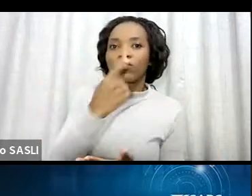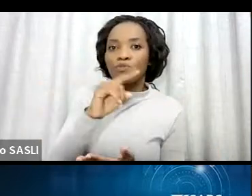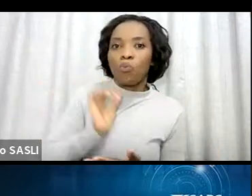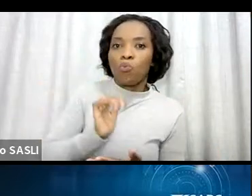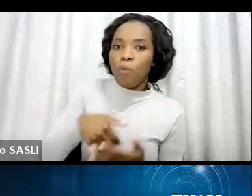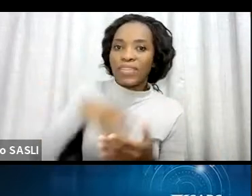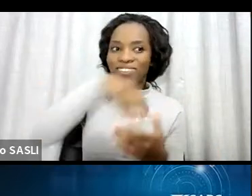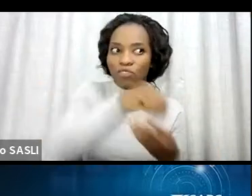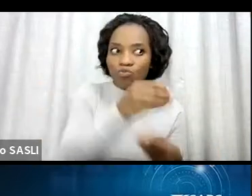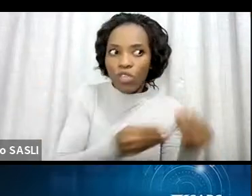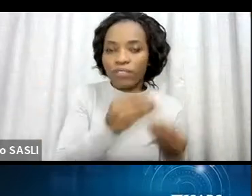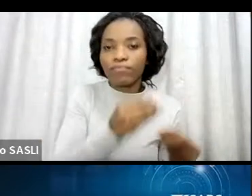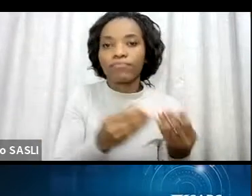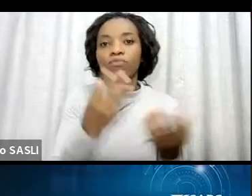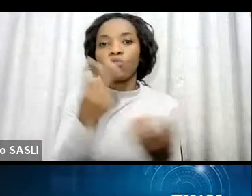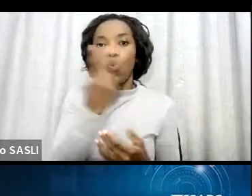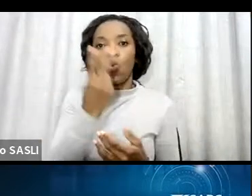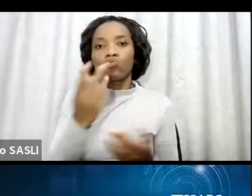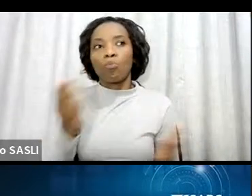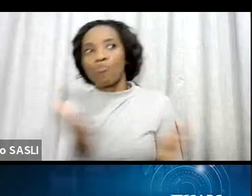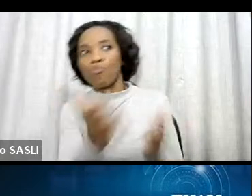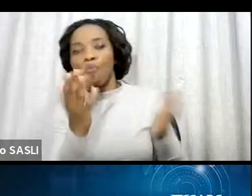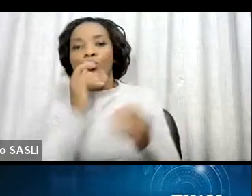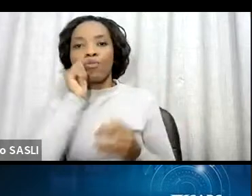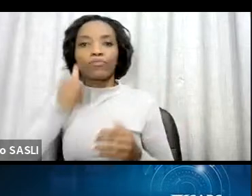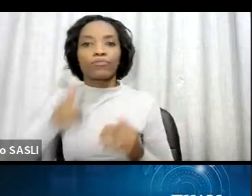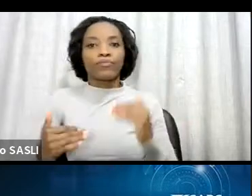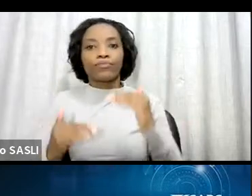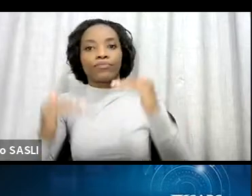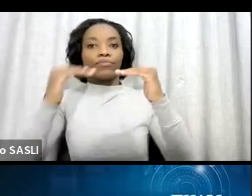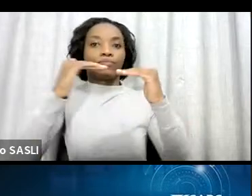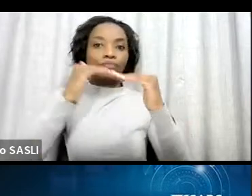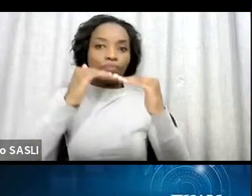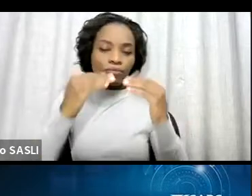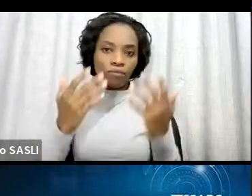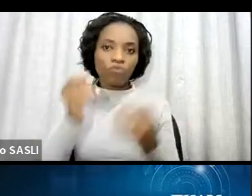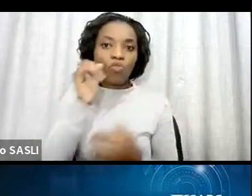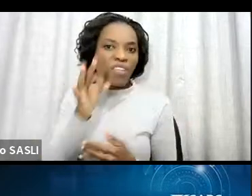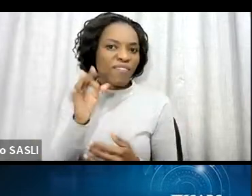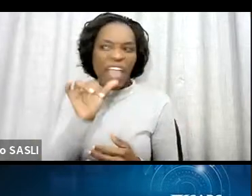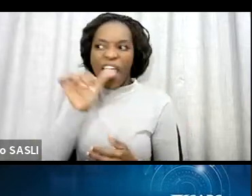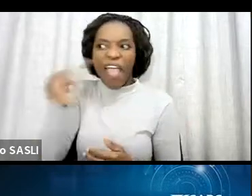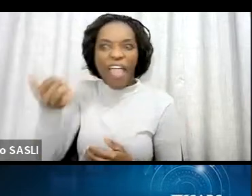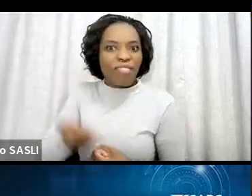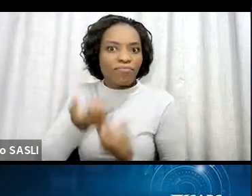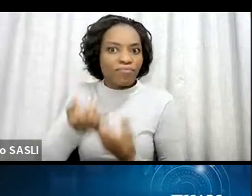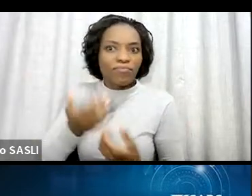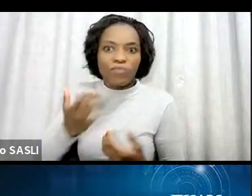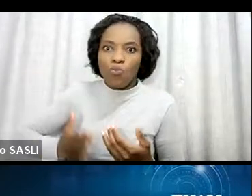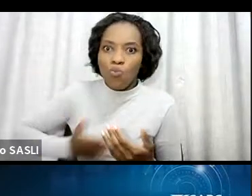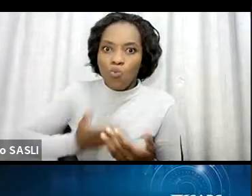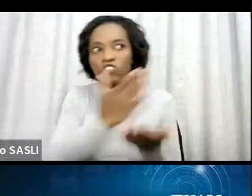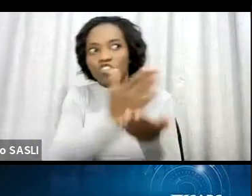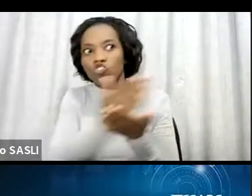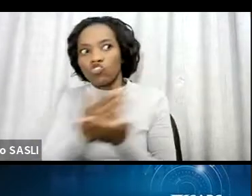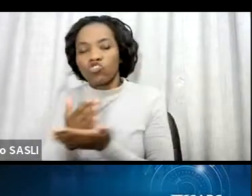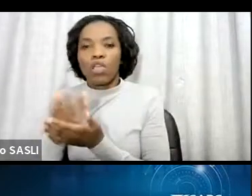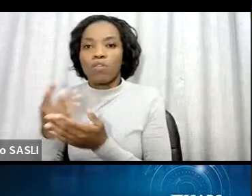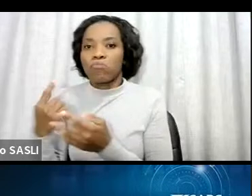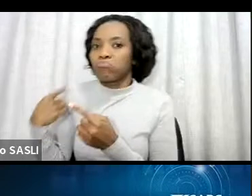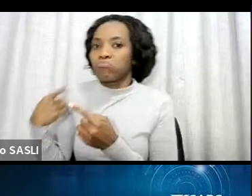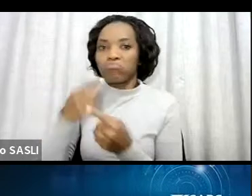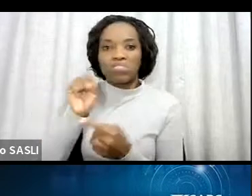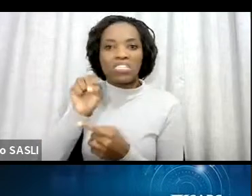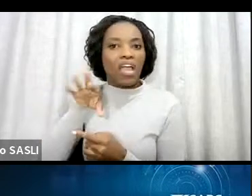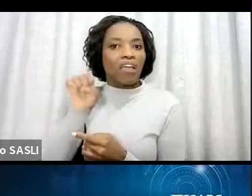equality? If there is any program that you'd like to share, you can take the opportunity to share with the traders the work that we're doing. Thank you